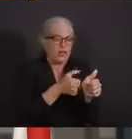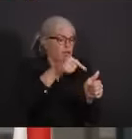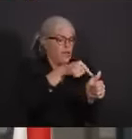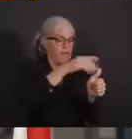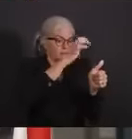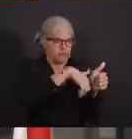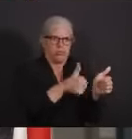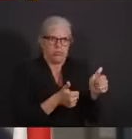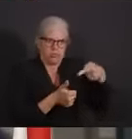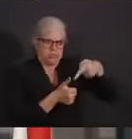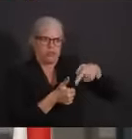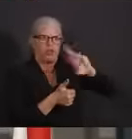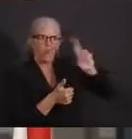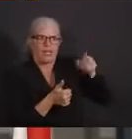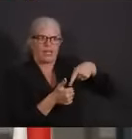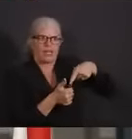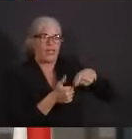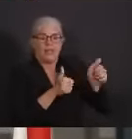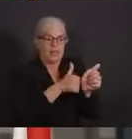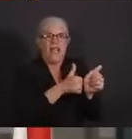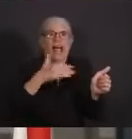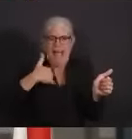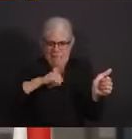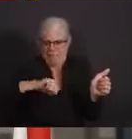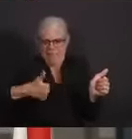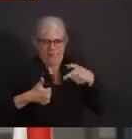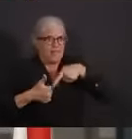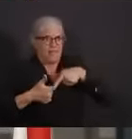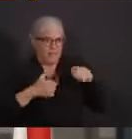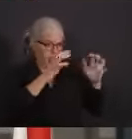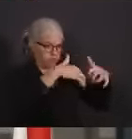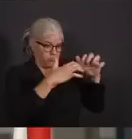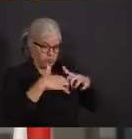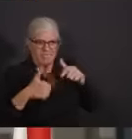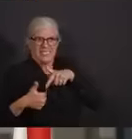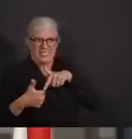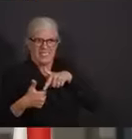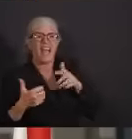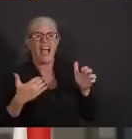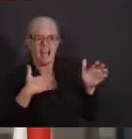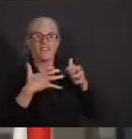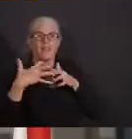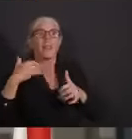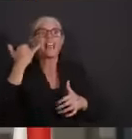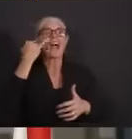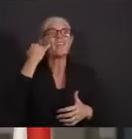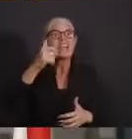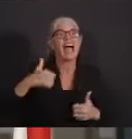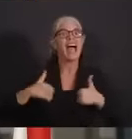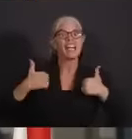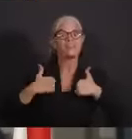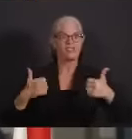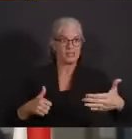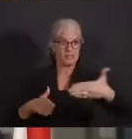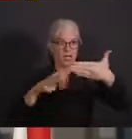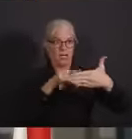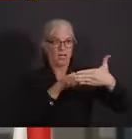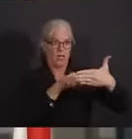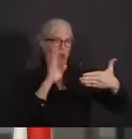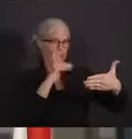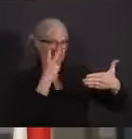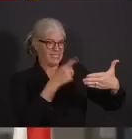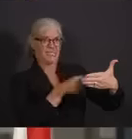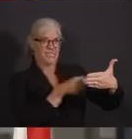will end up getting that 911 call. When that 911 address pops up on a dispatcher screen, it's actually going to tell them